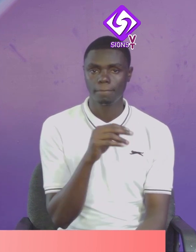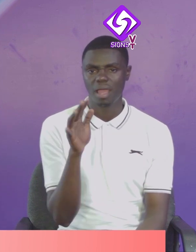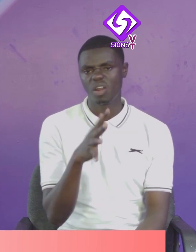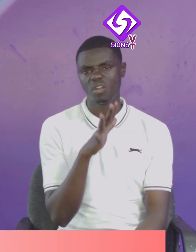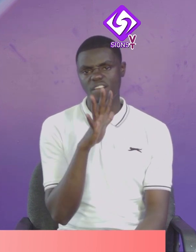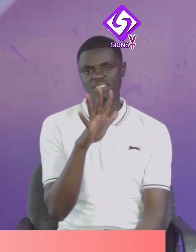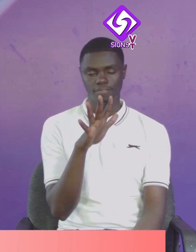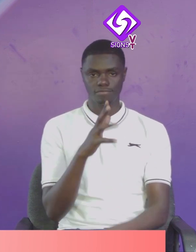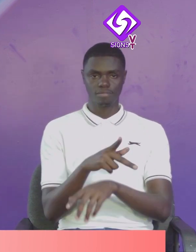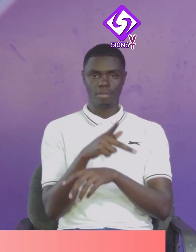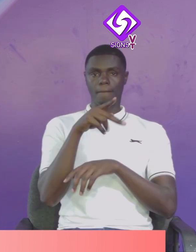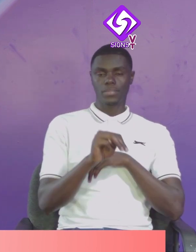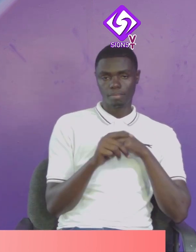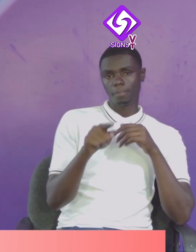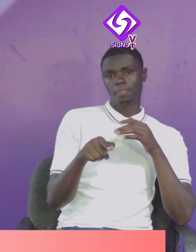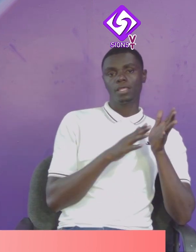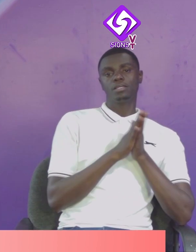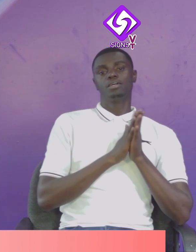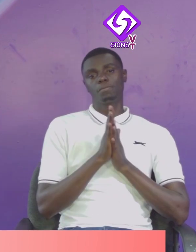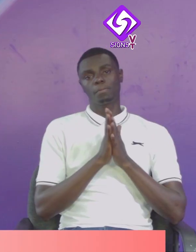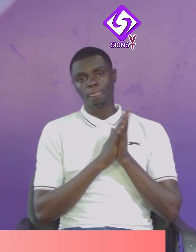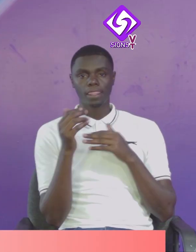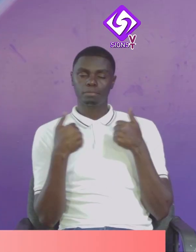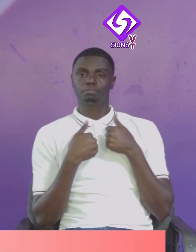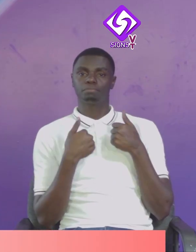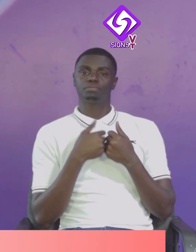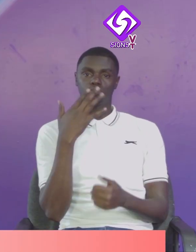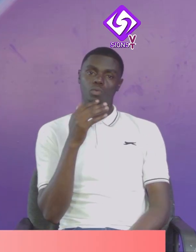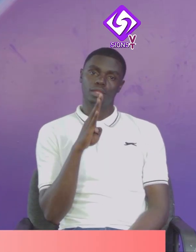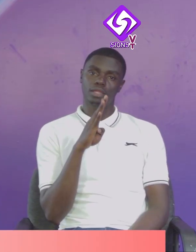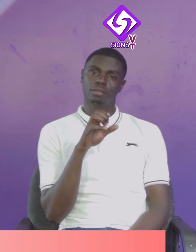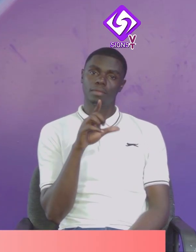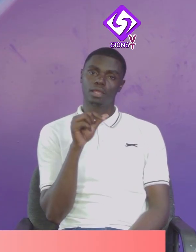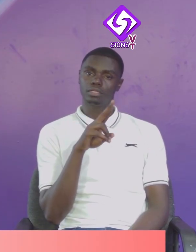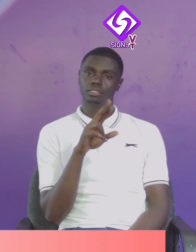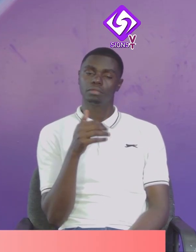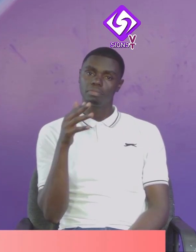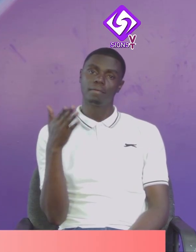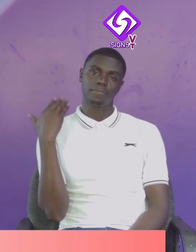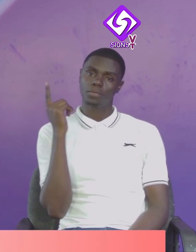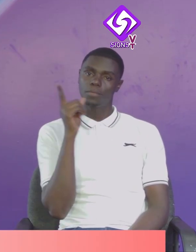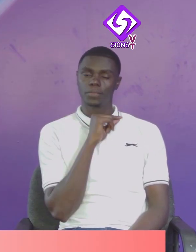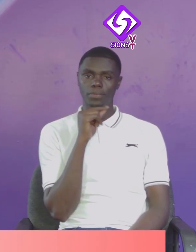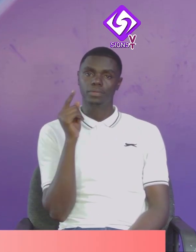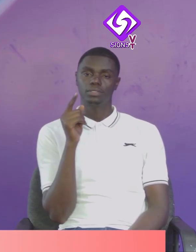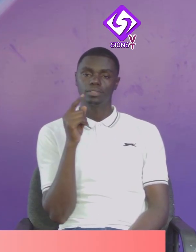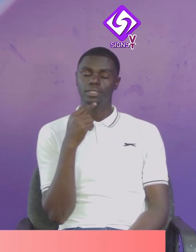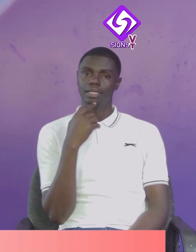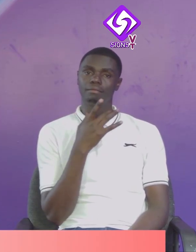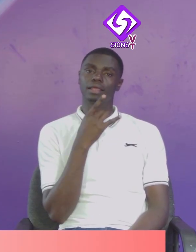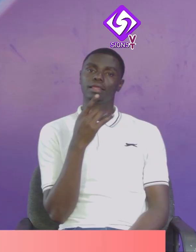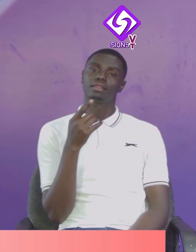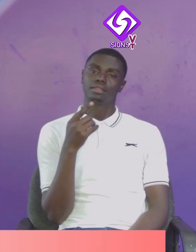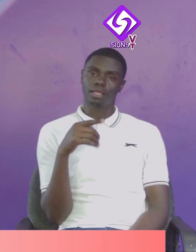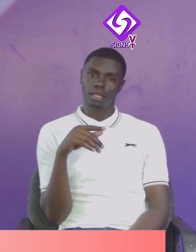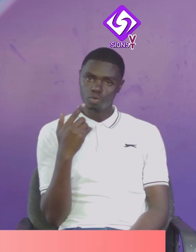The opening matches for today. This is an interesting match because Belgium quite been there before. Just like I like the way you say that